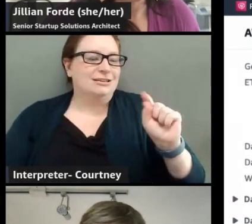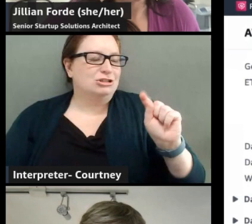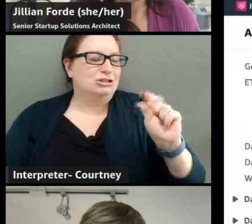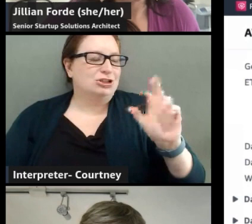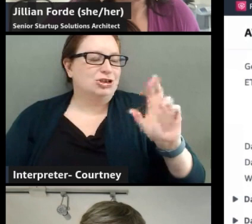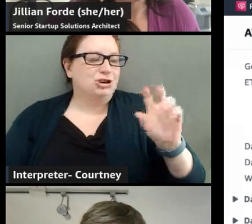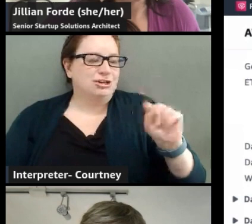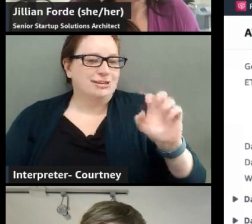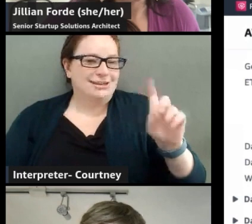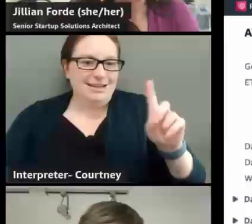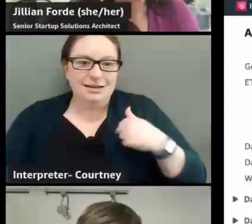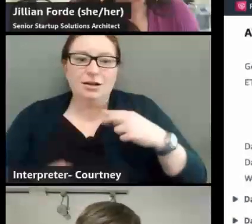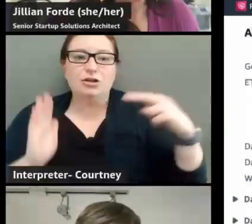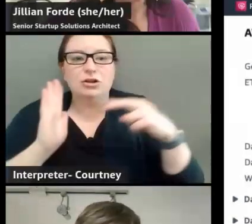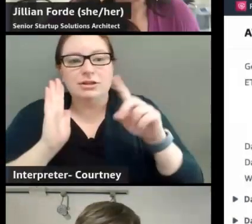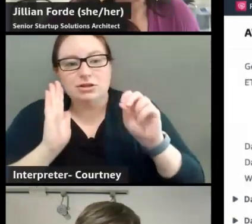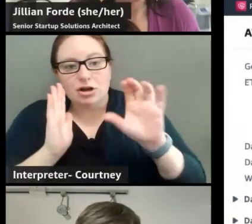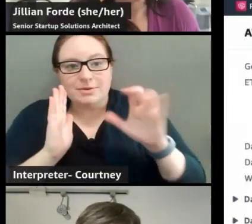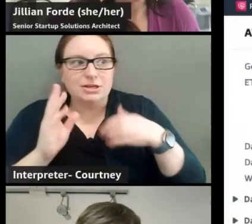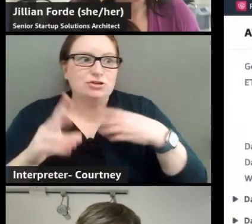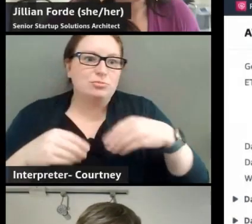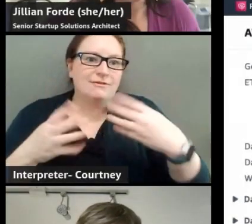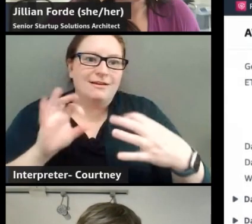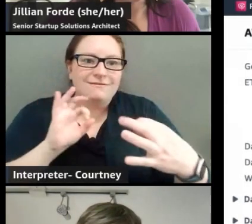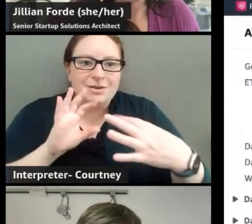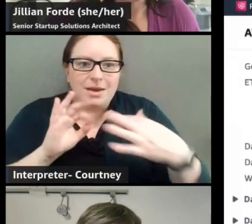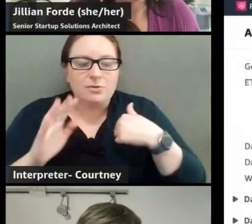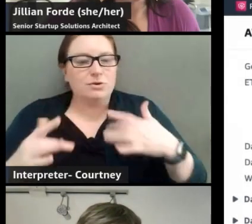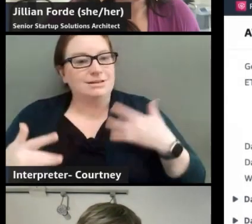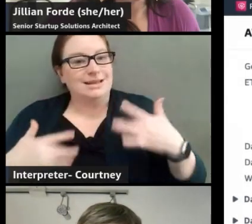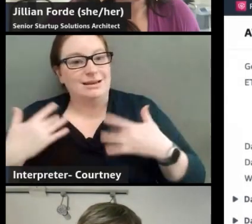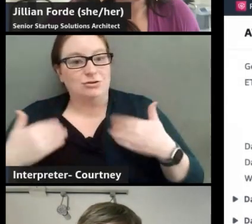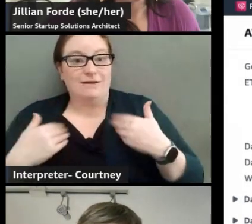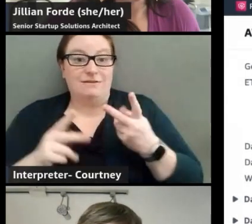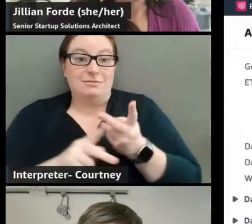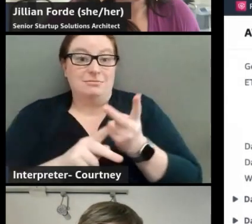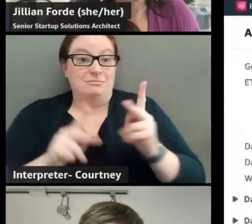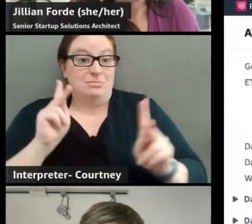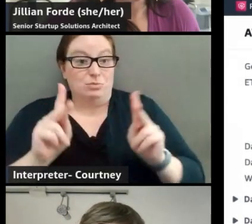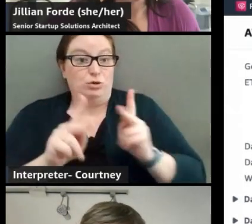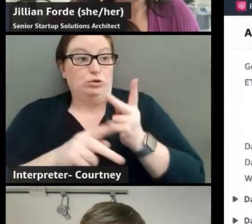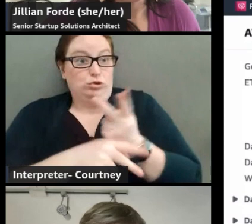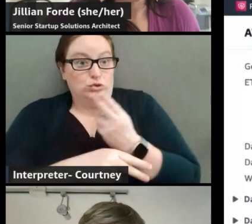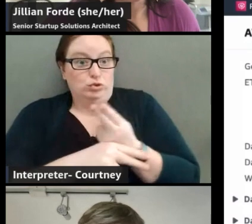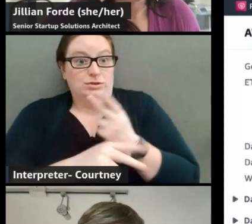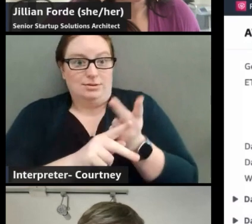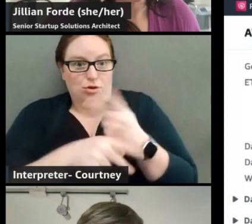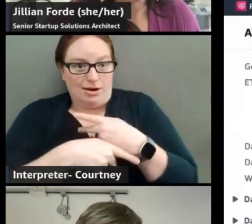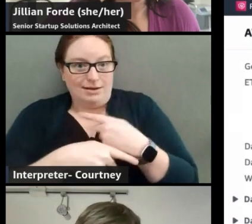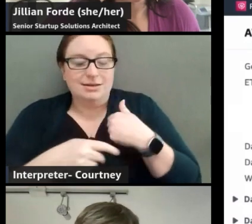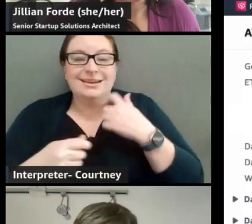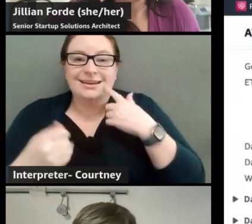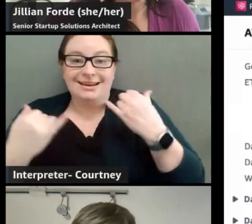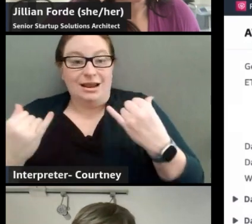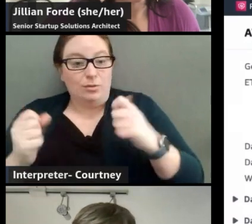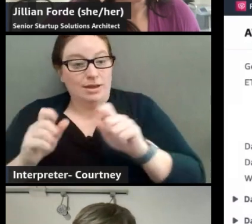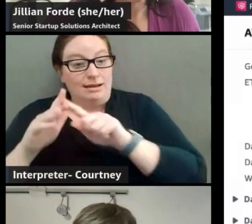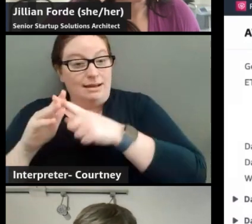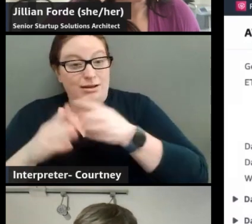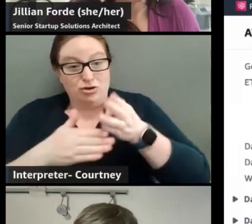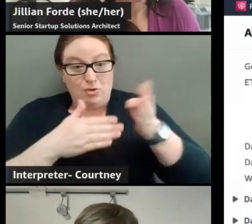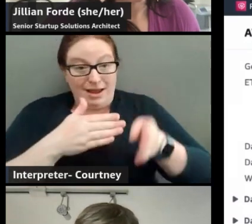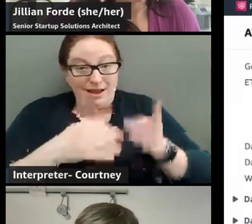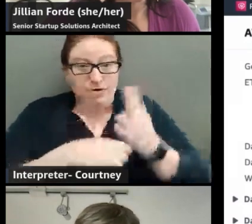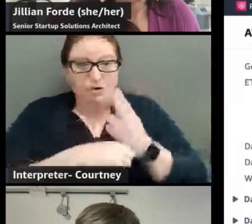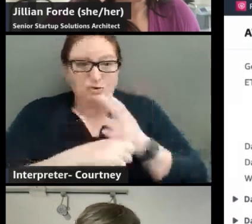some feedback. We're really excited to have people actually using the product. We believe now that you can do end-to-end sort of use cases with this, and that's why it's been